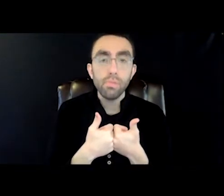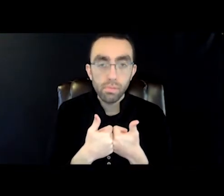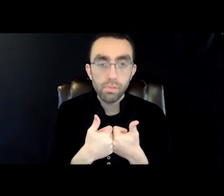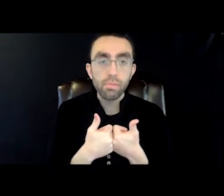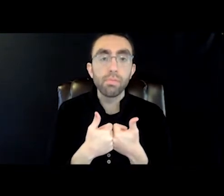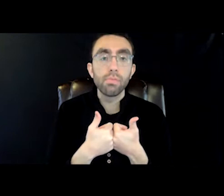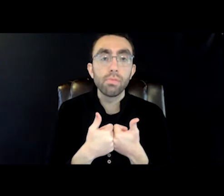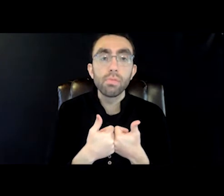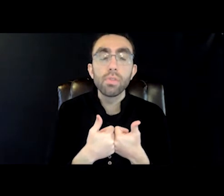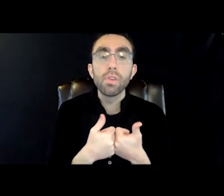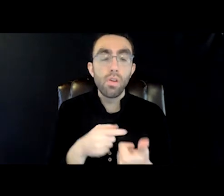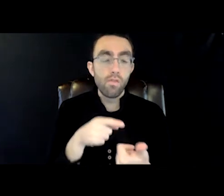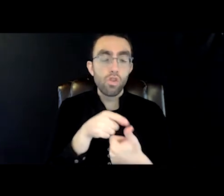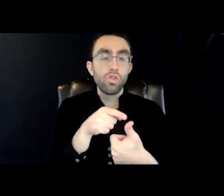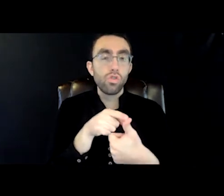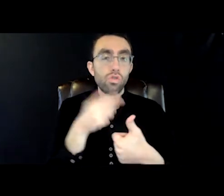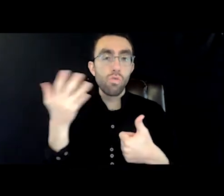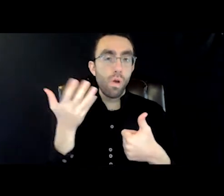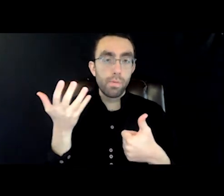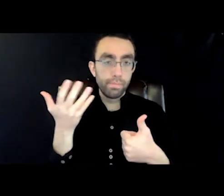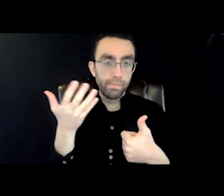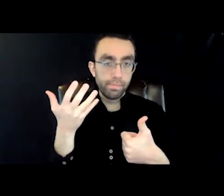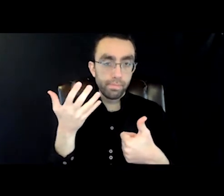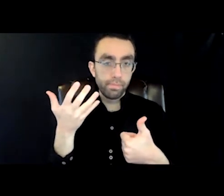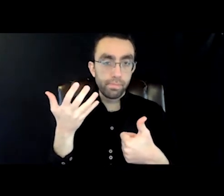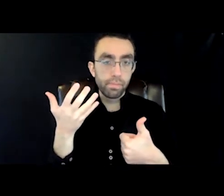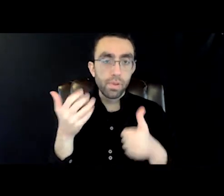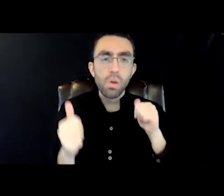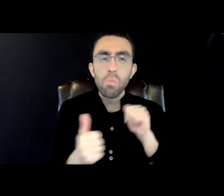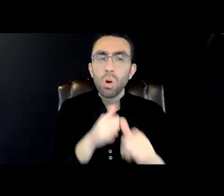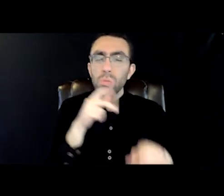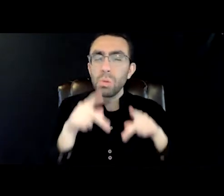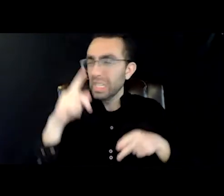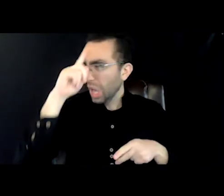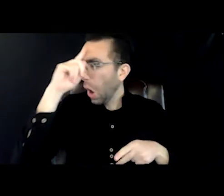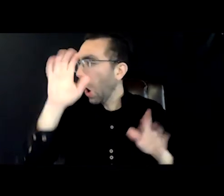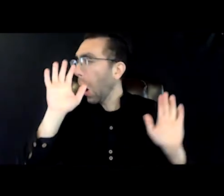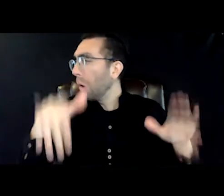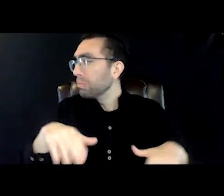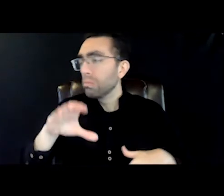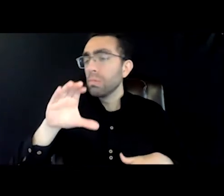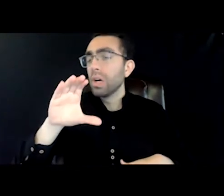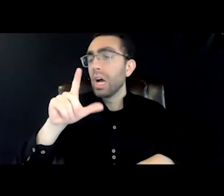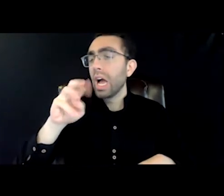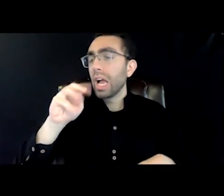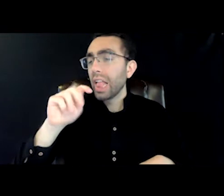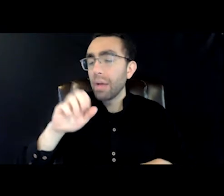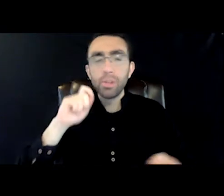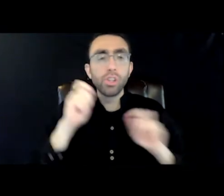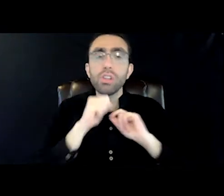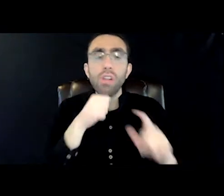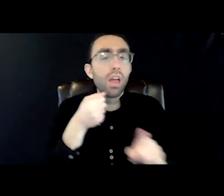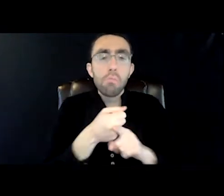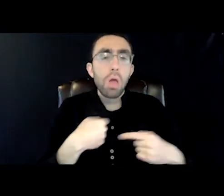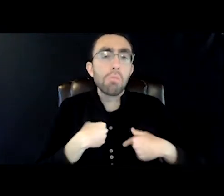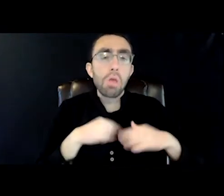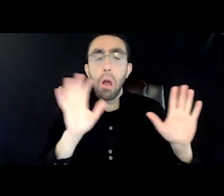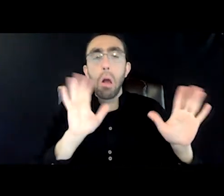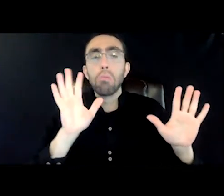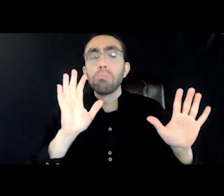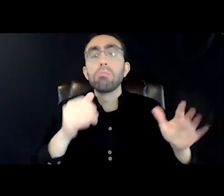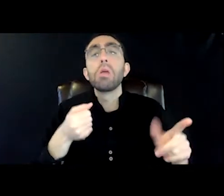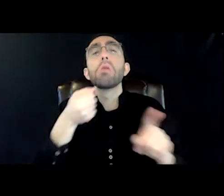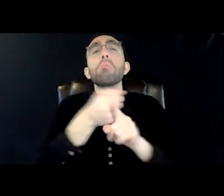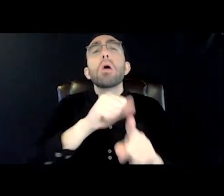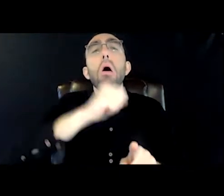And the first part of that is that most people in this country don't think that climate change will affect them personally. They think that climate change is an issue that